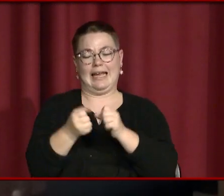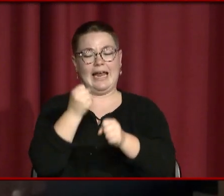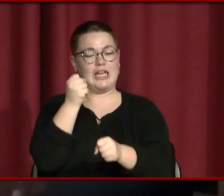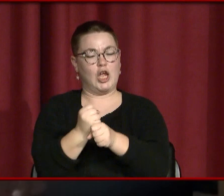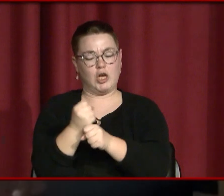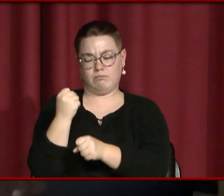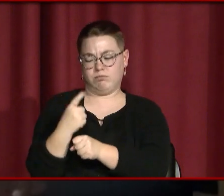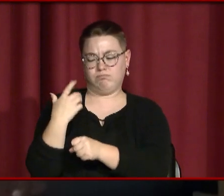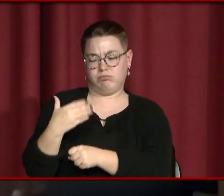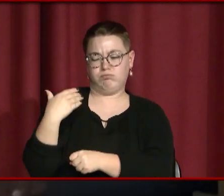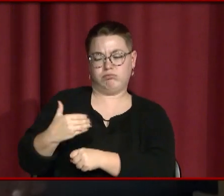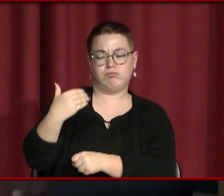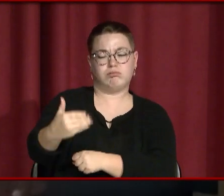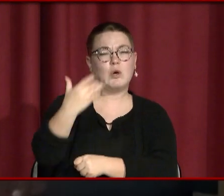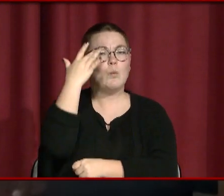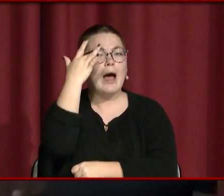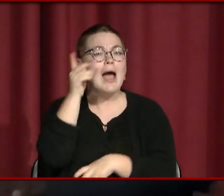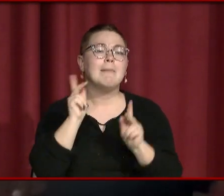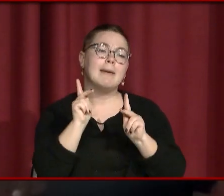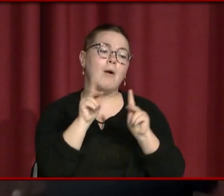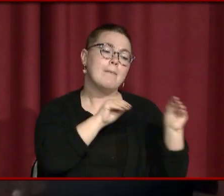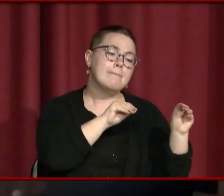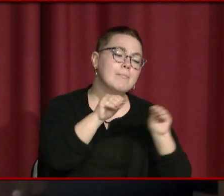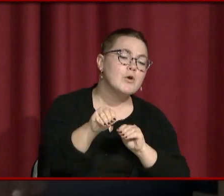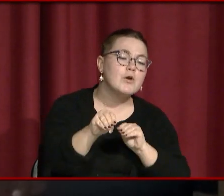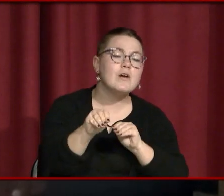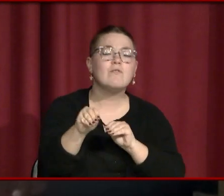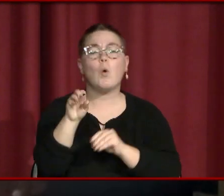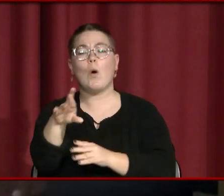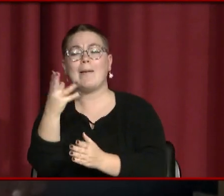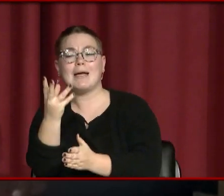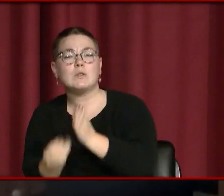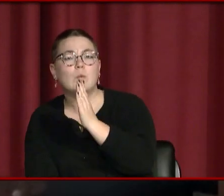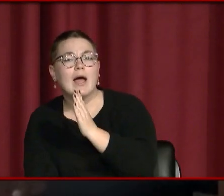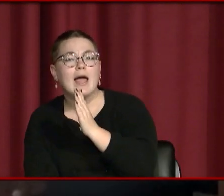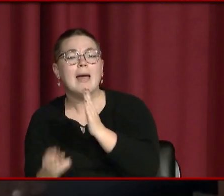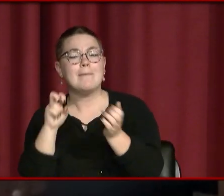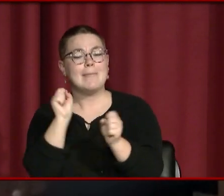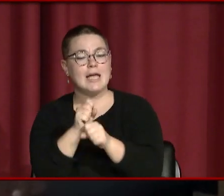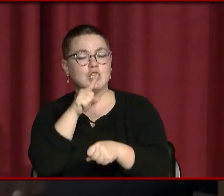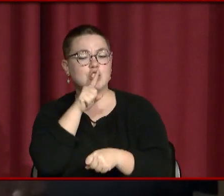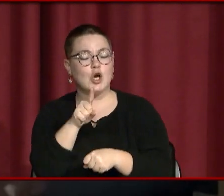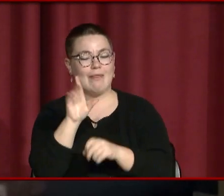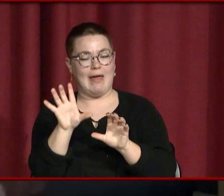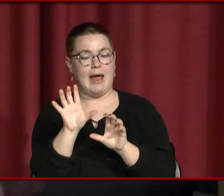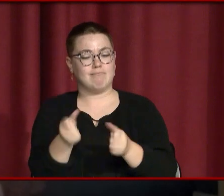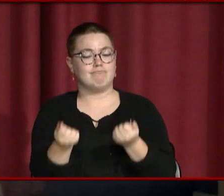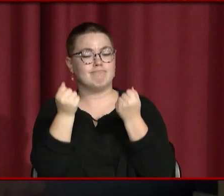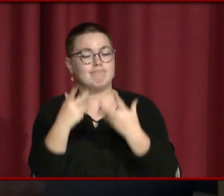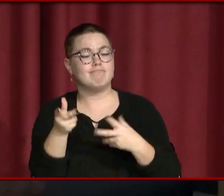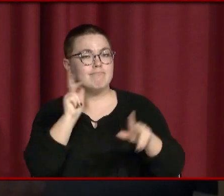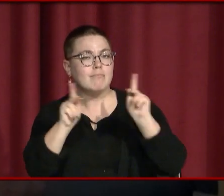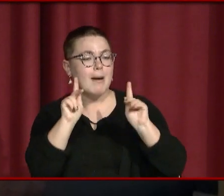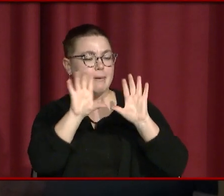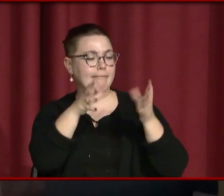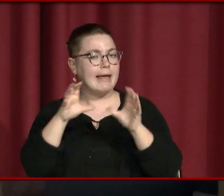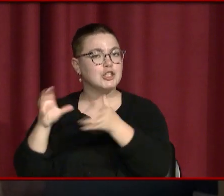pass away. So we want to make sure that the districts are updated to those population